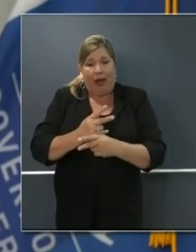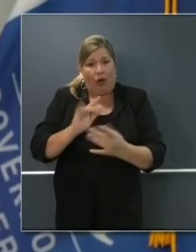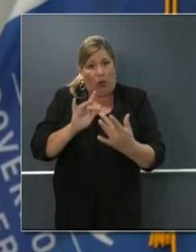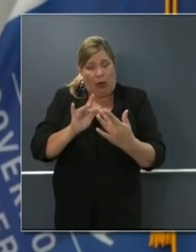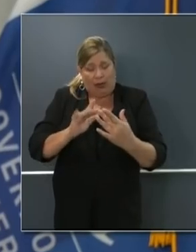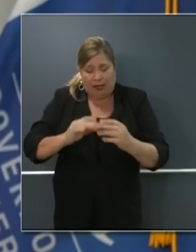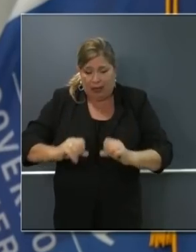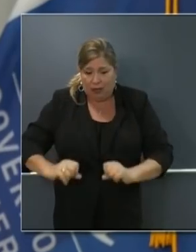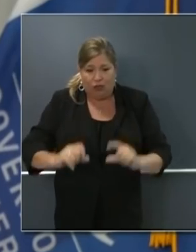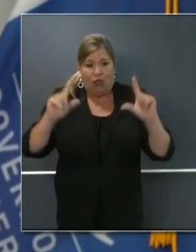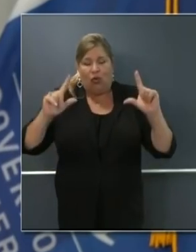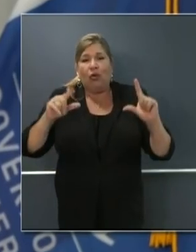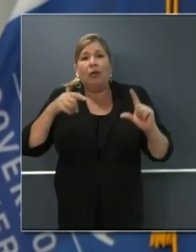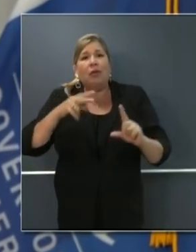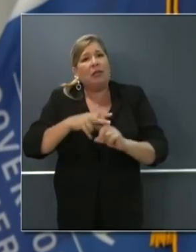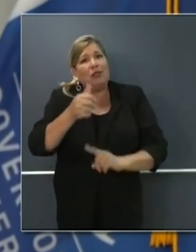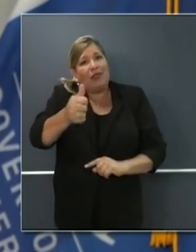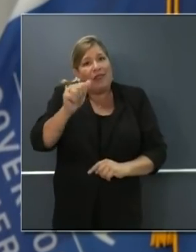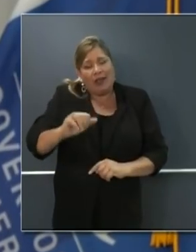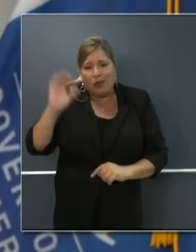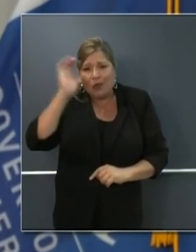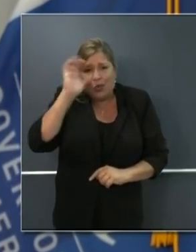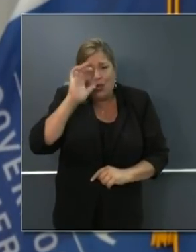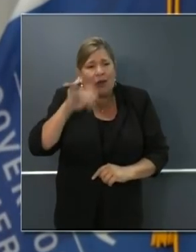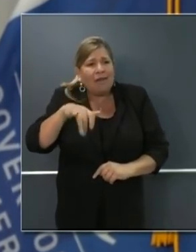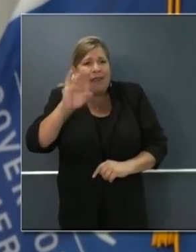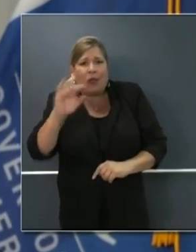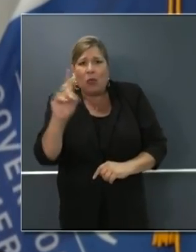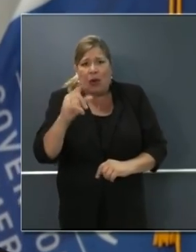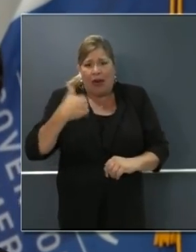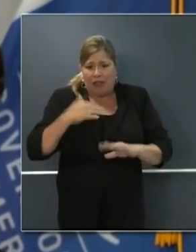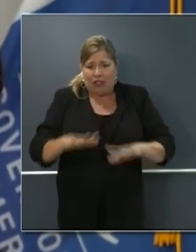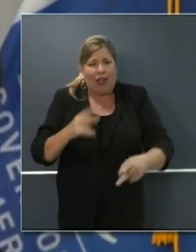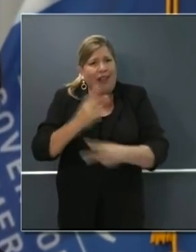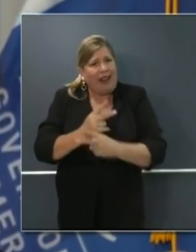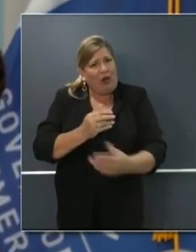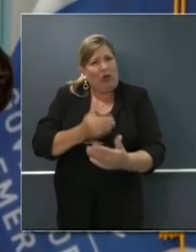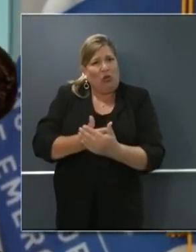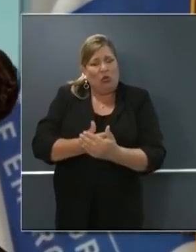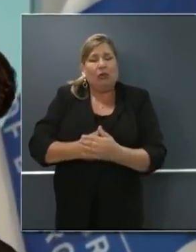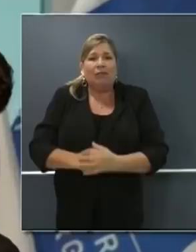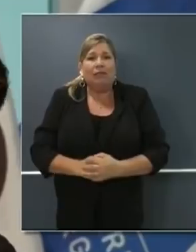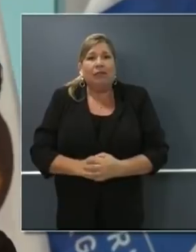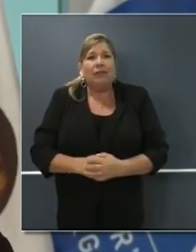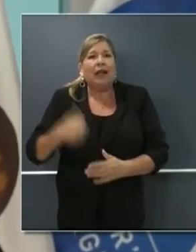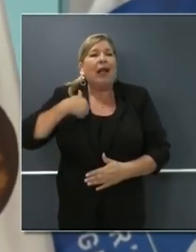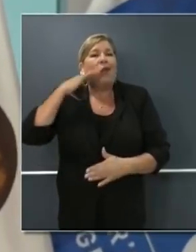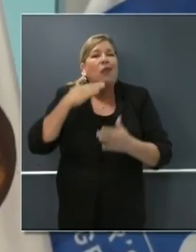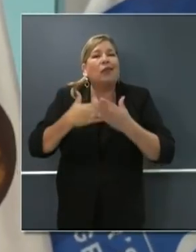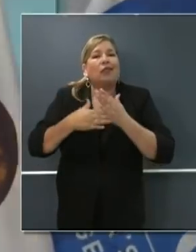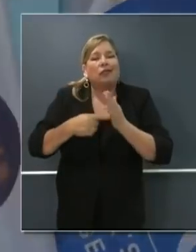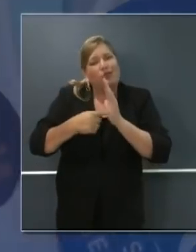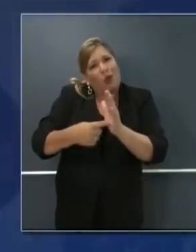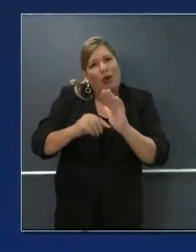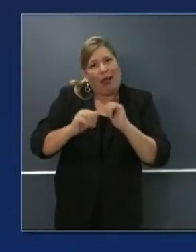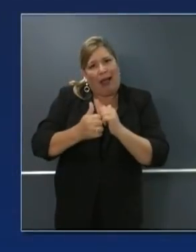then get that access and locate those open child care programs in your community. So I'll share with you how you can